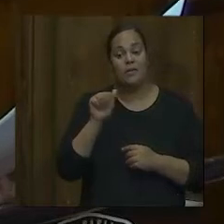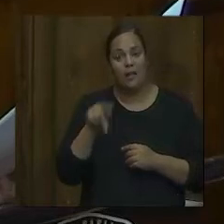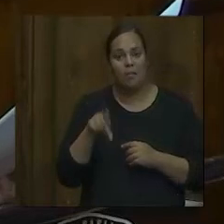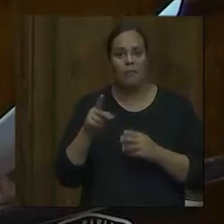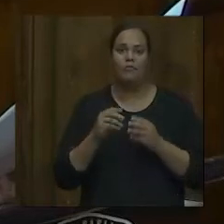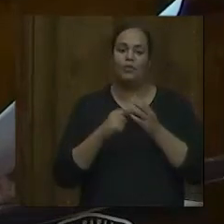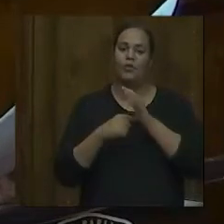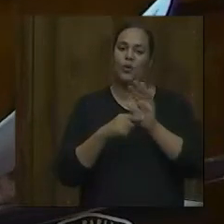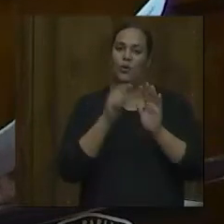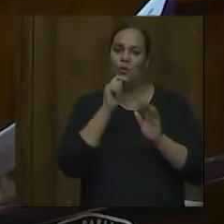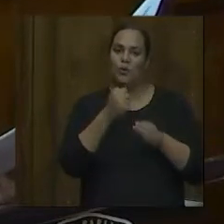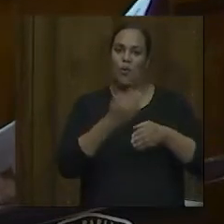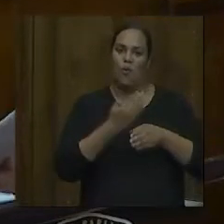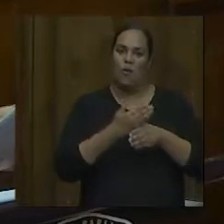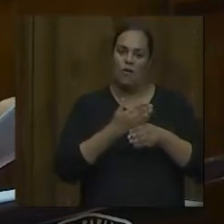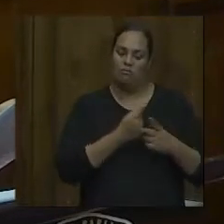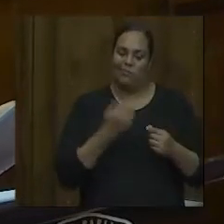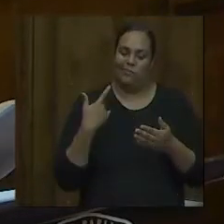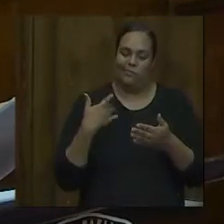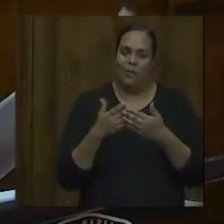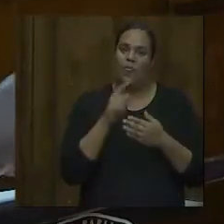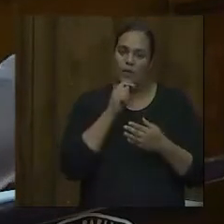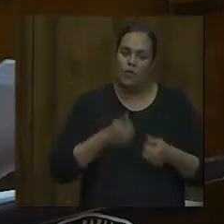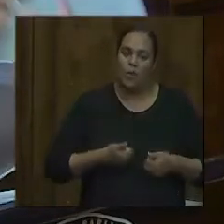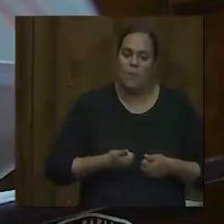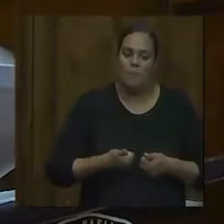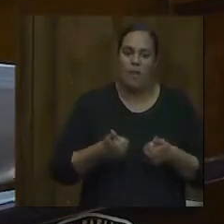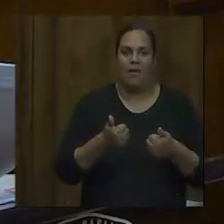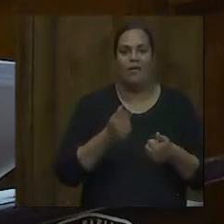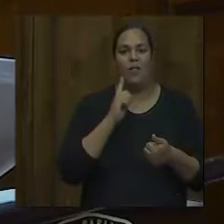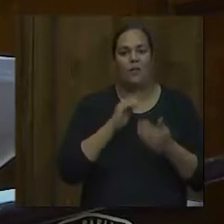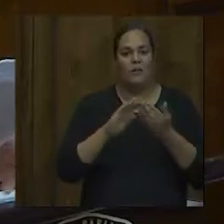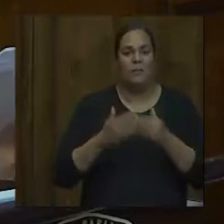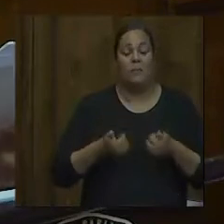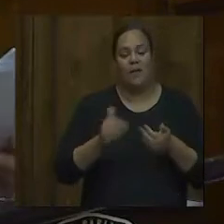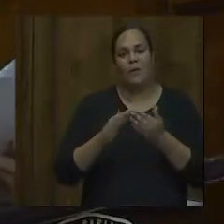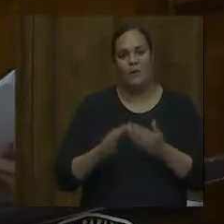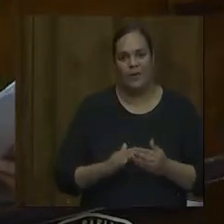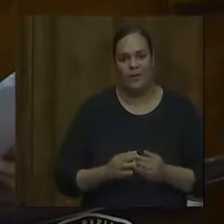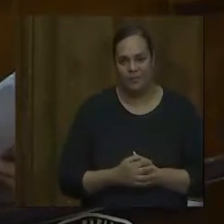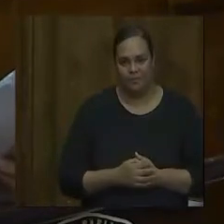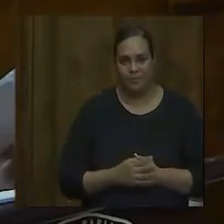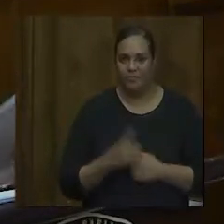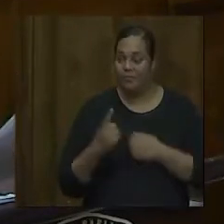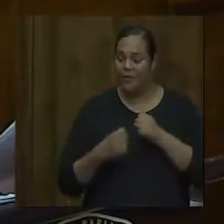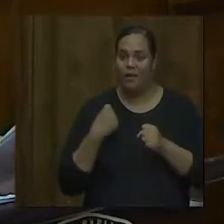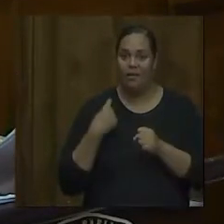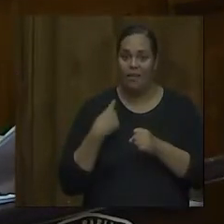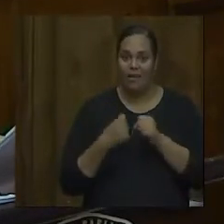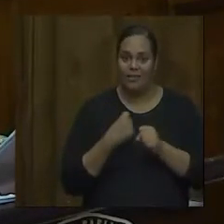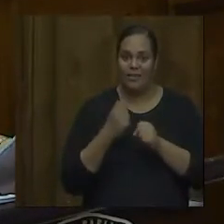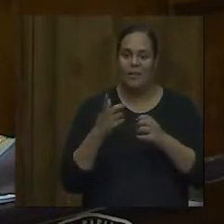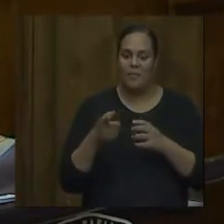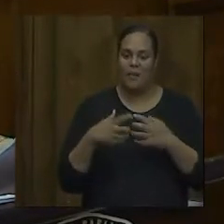worth of every investment, and as a matter of fact, they continue to give back on a regular basis. Last year, ZipZap started an